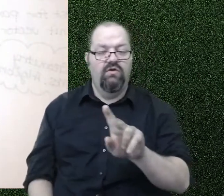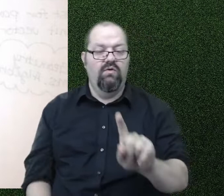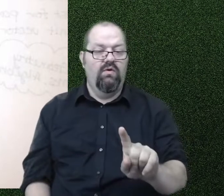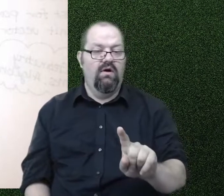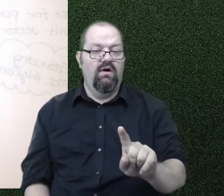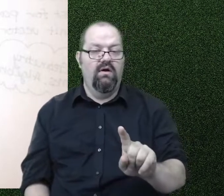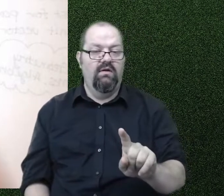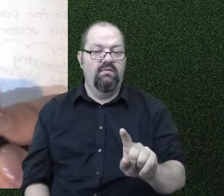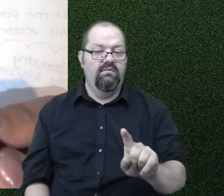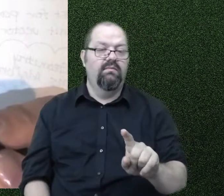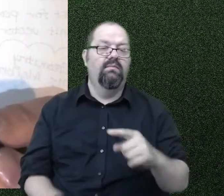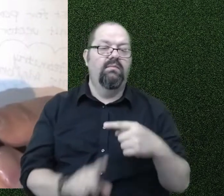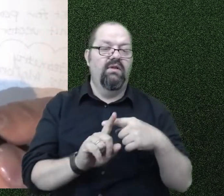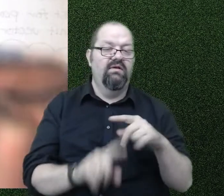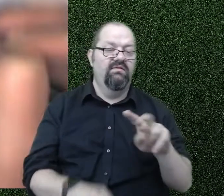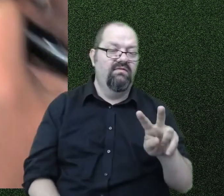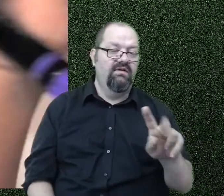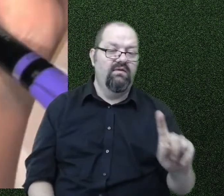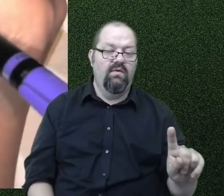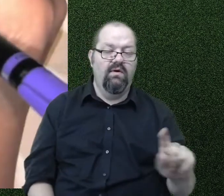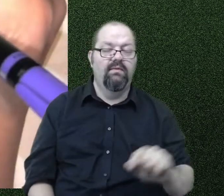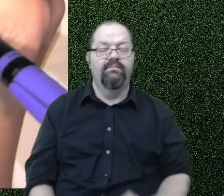u1 plus v1.